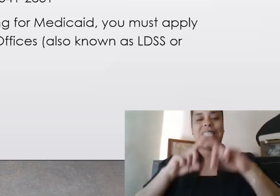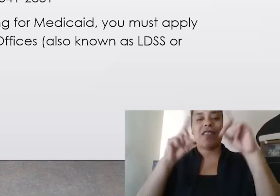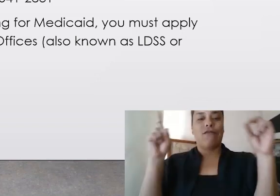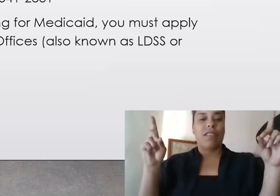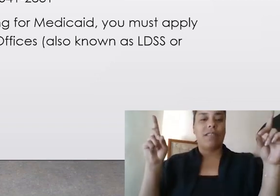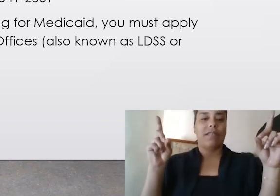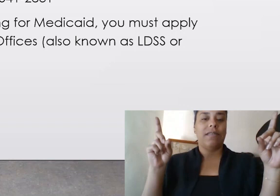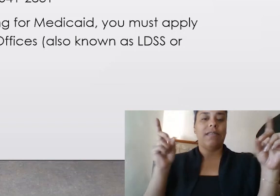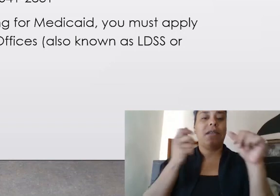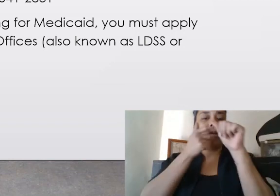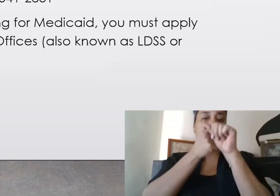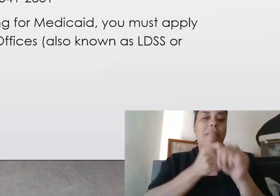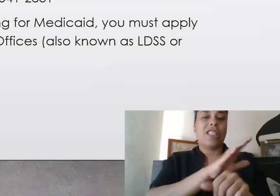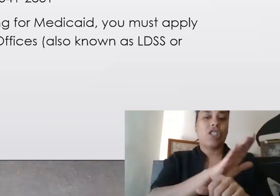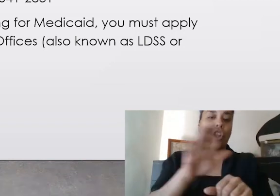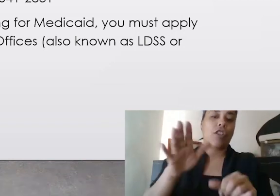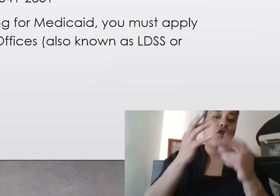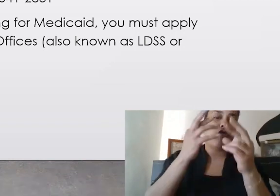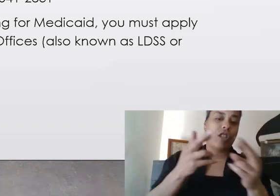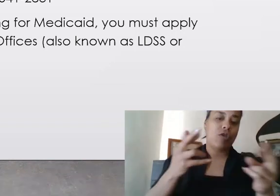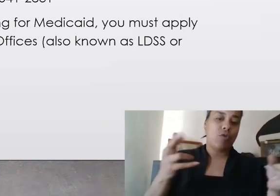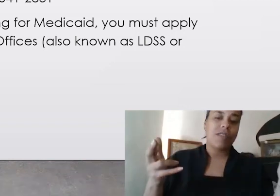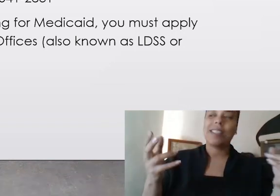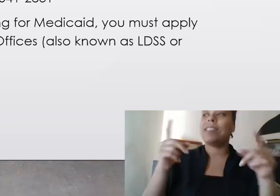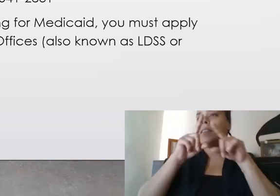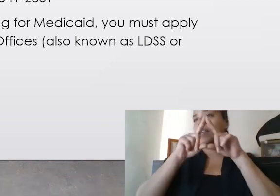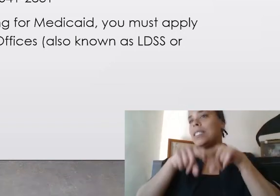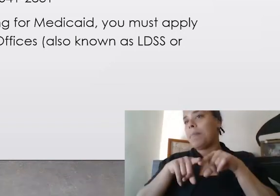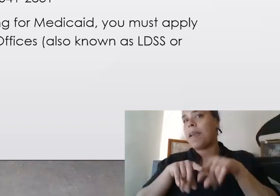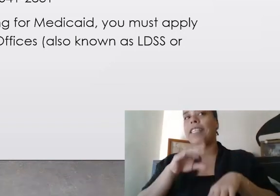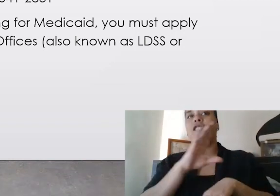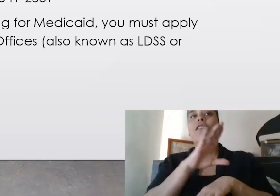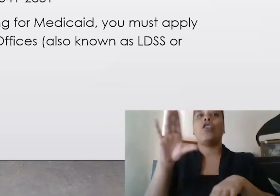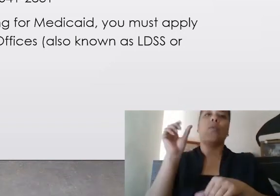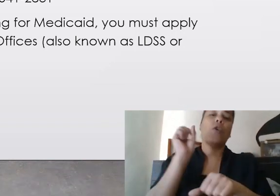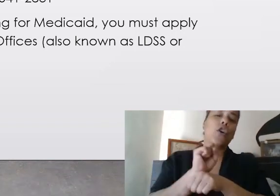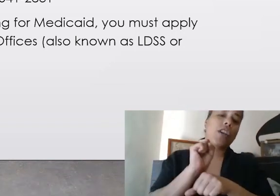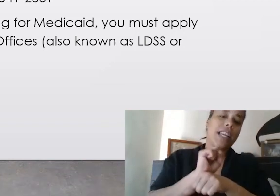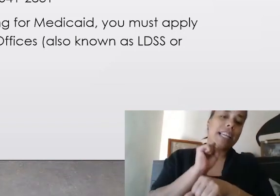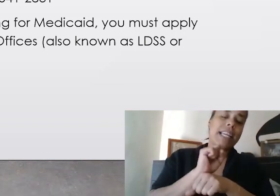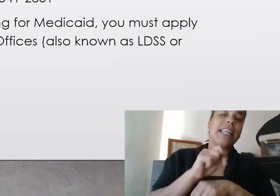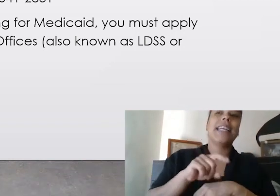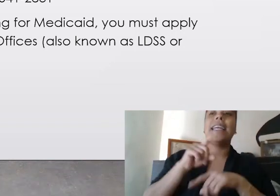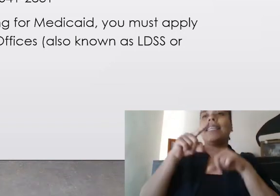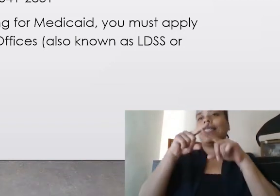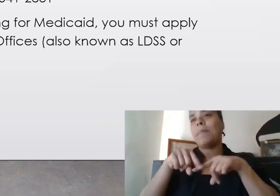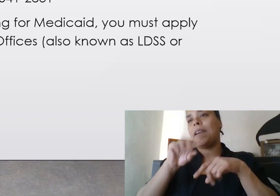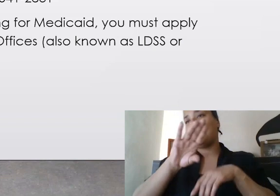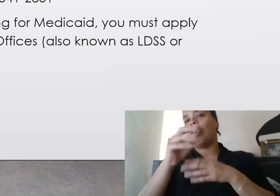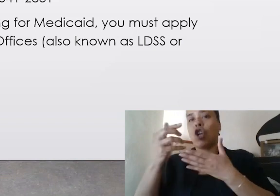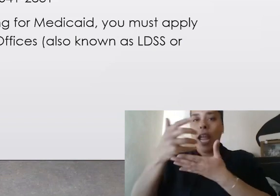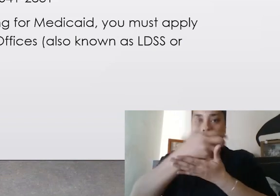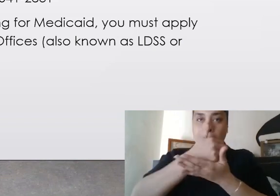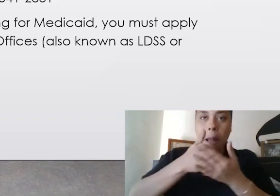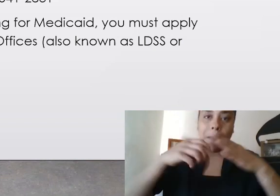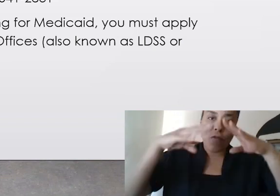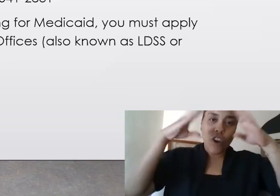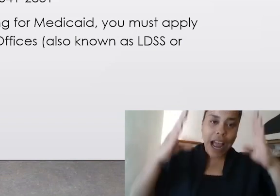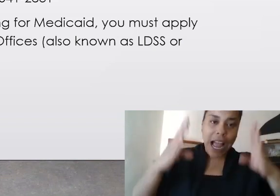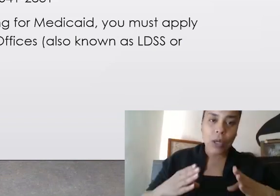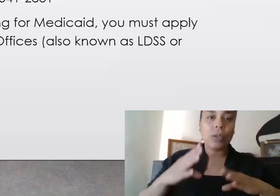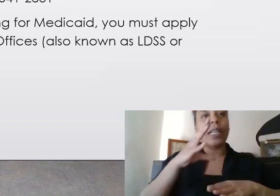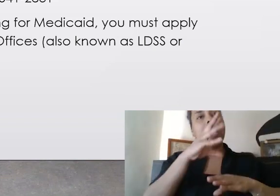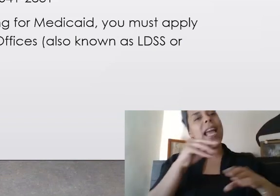based on the resources and based on if you're working and your household income and also your household